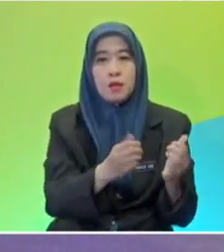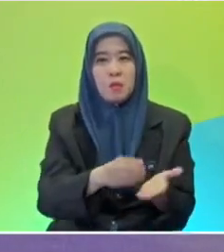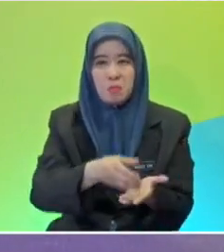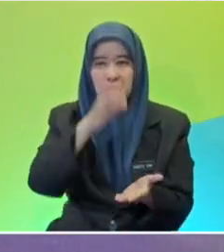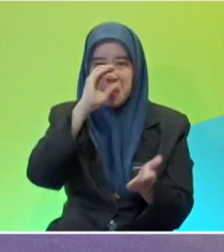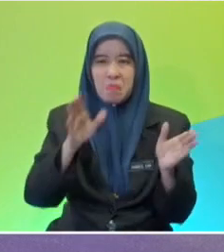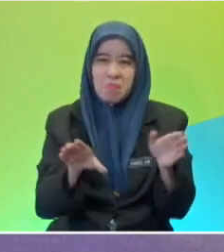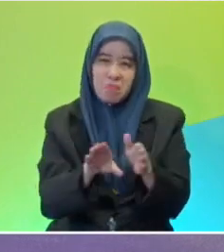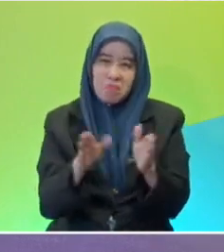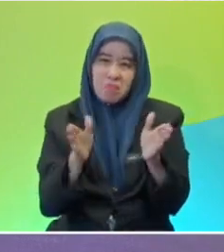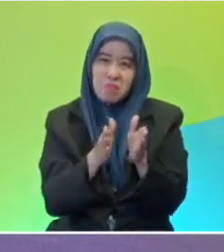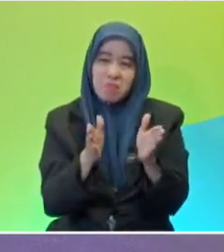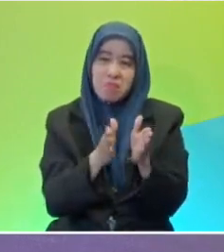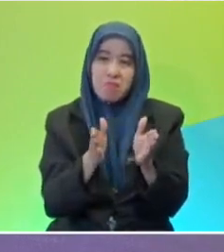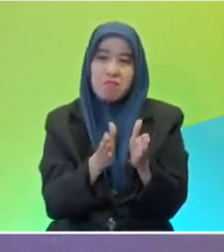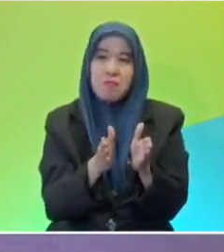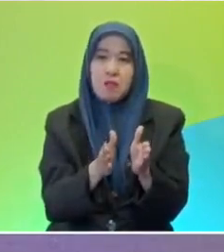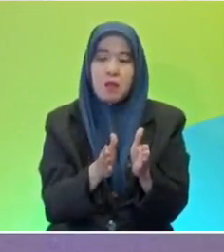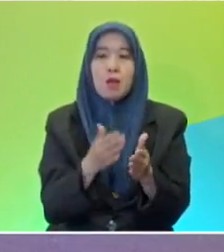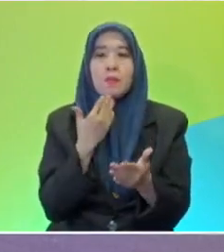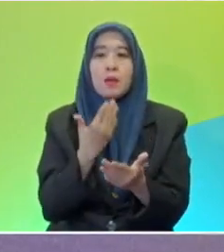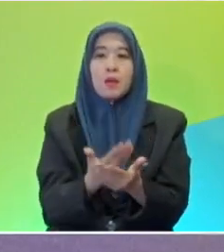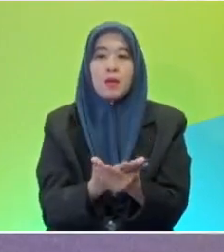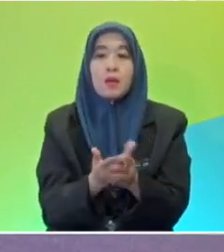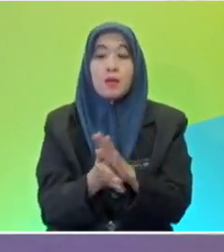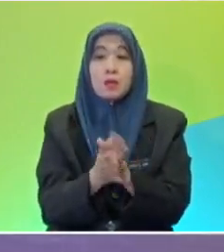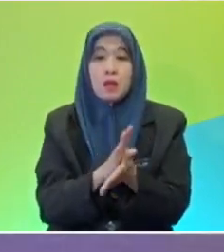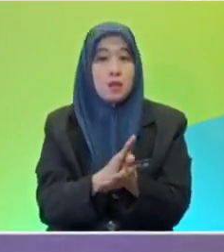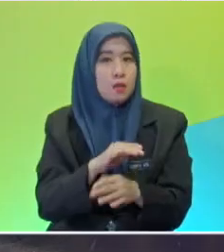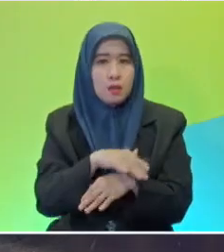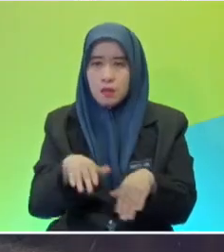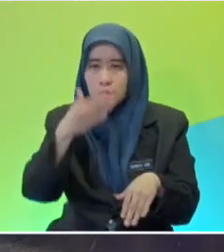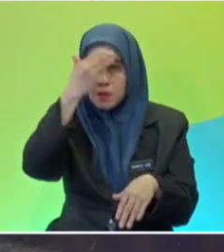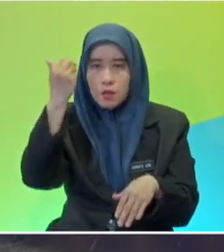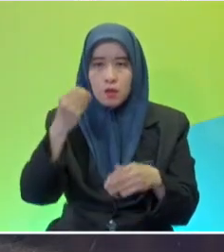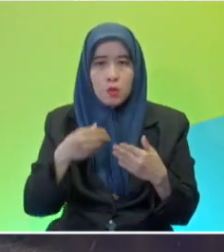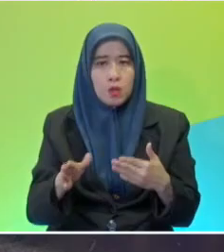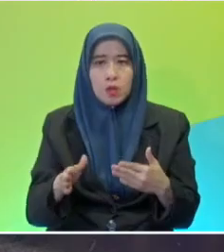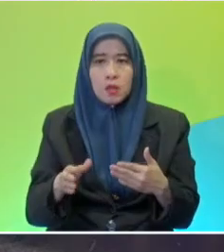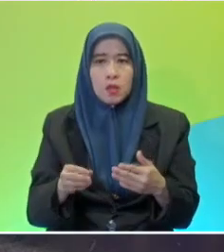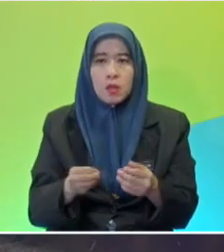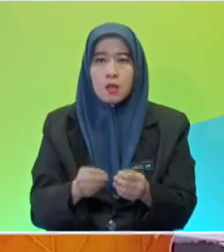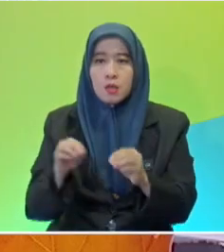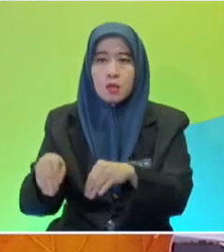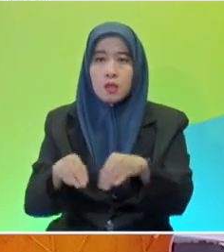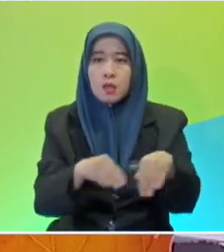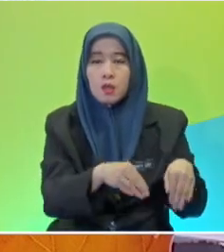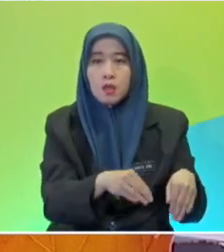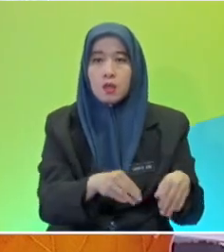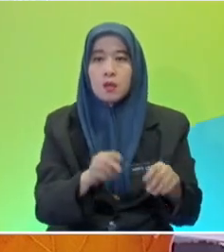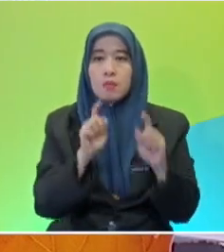Yeah. So maybe I'll just put 6. Okay. All right. So don't forget, after we plant the seeds, we must